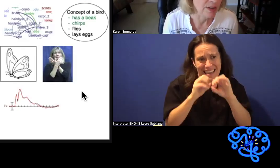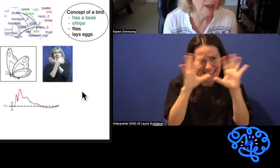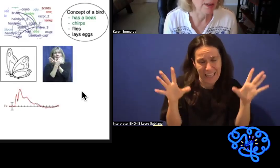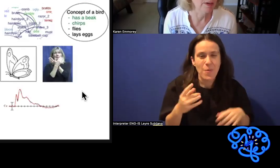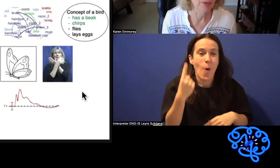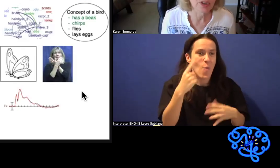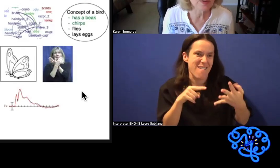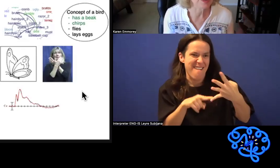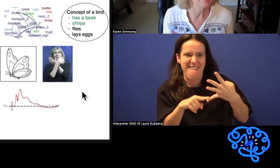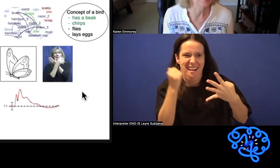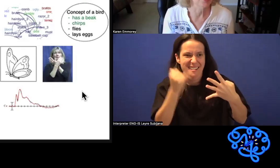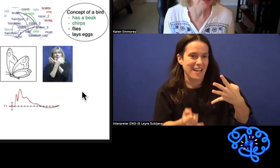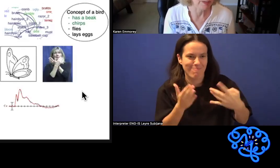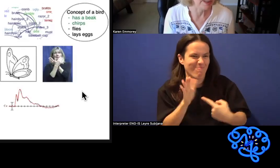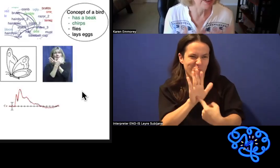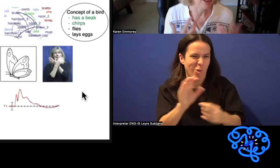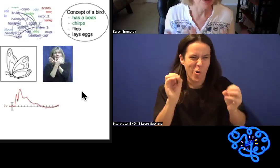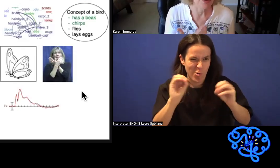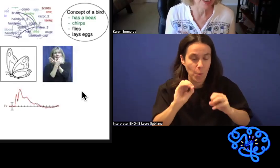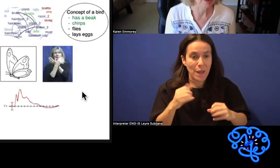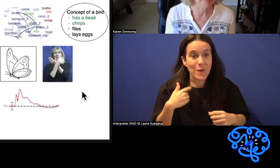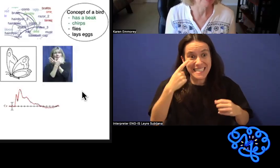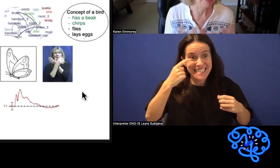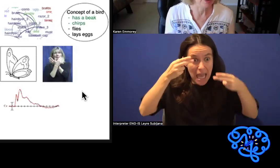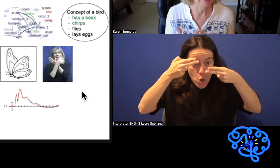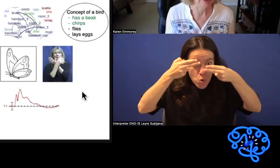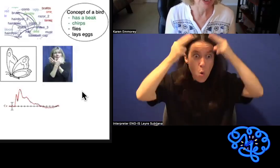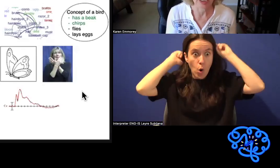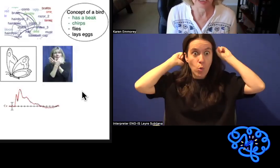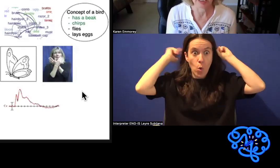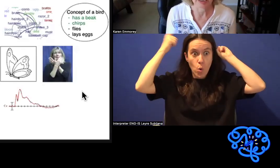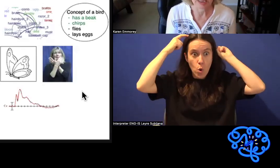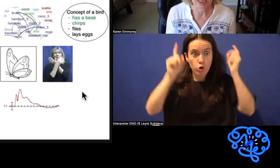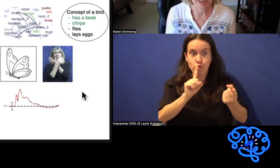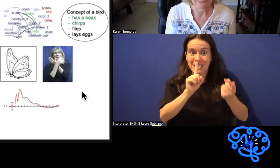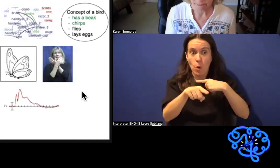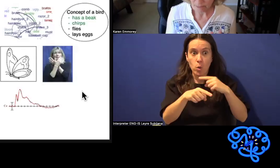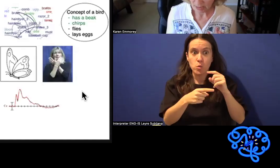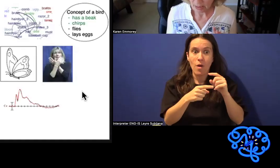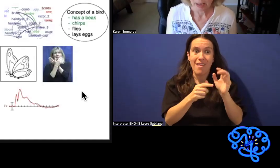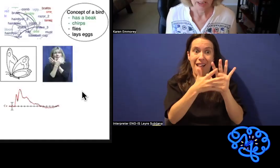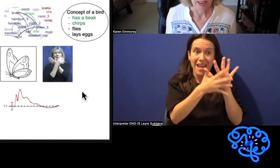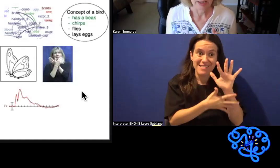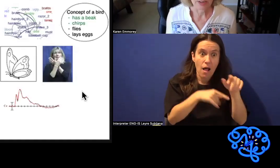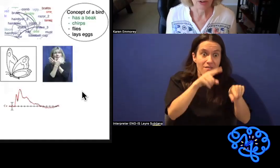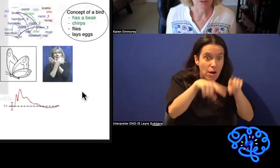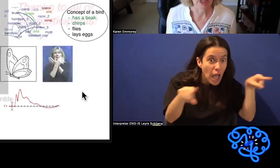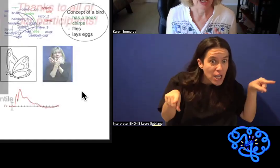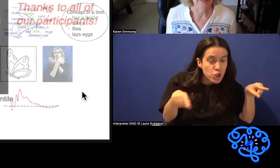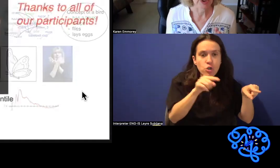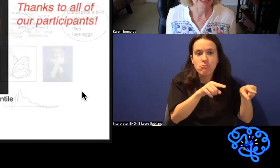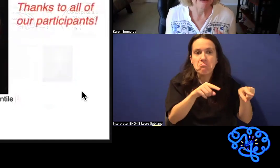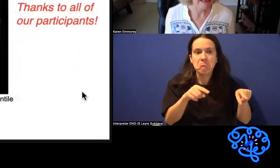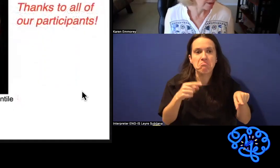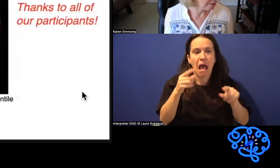you is that we don't see a neural response that's associated with lexical variation and iconicity. And so